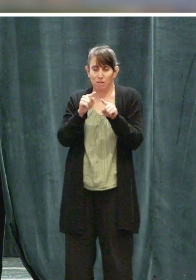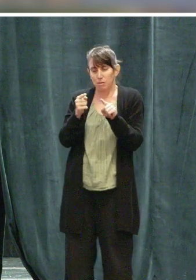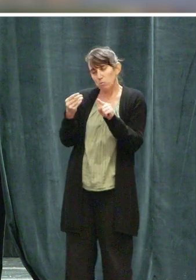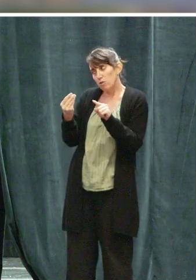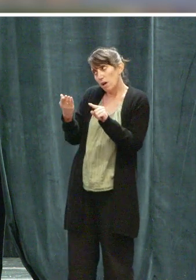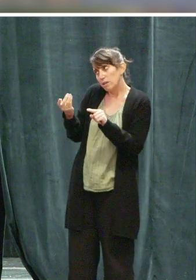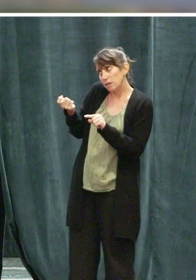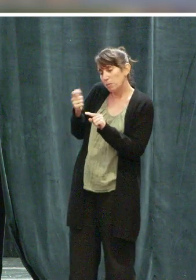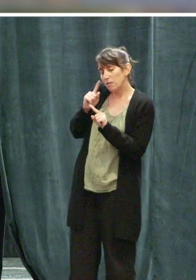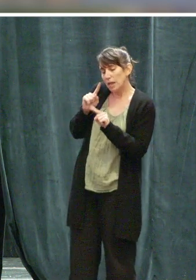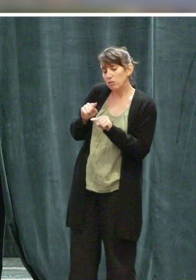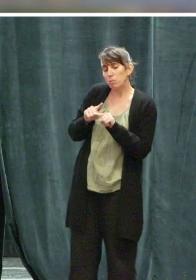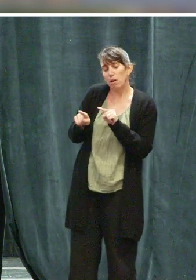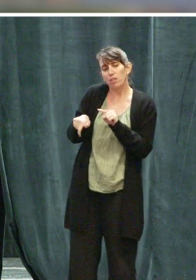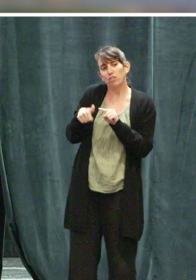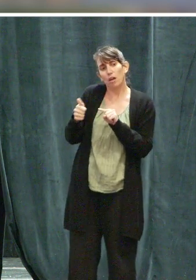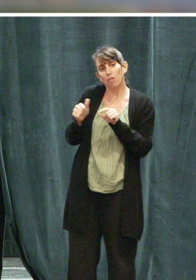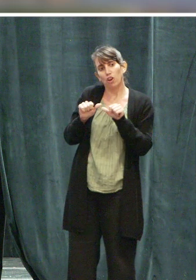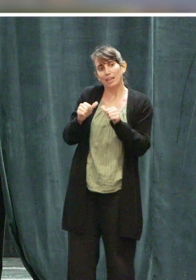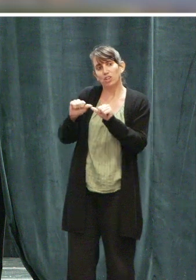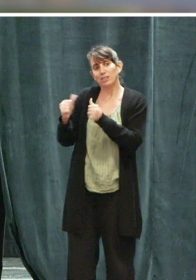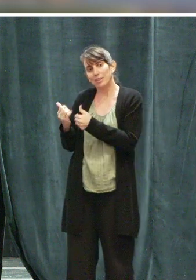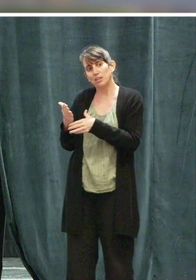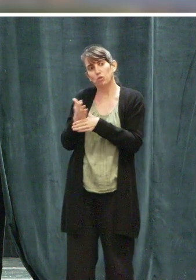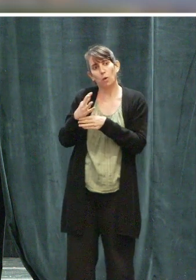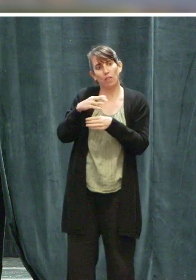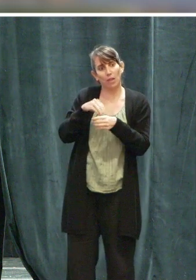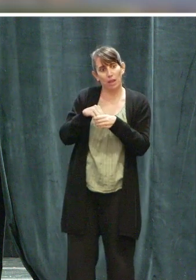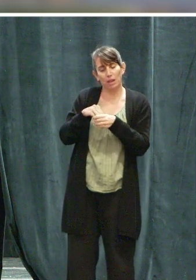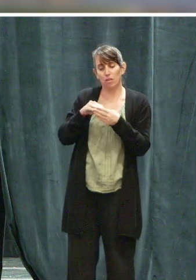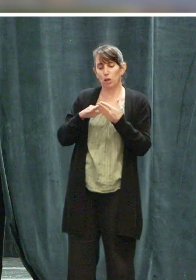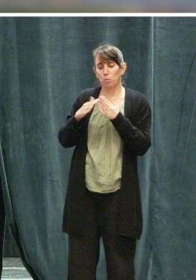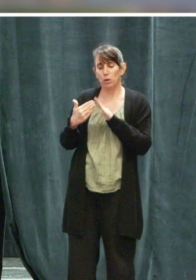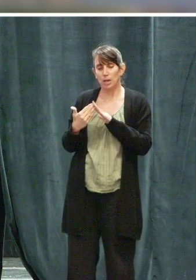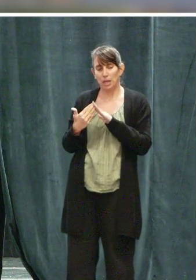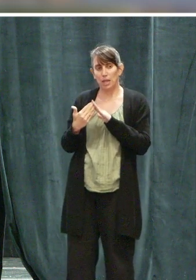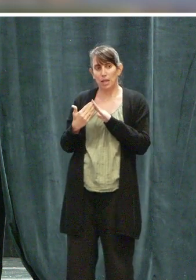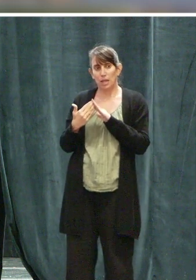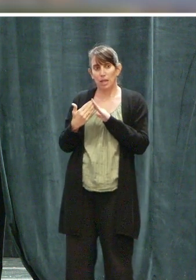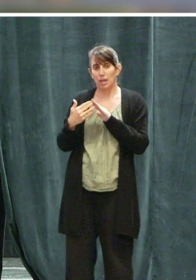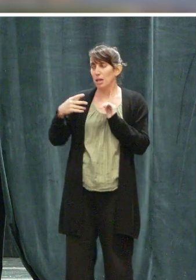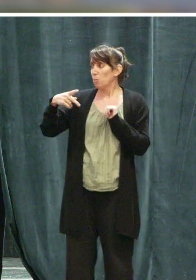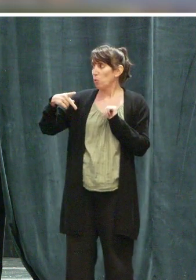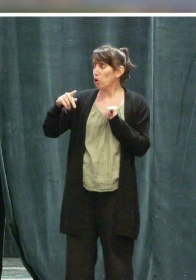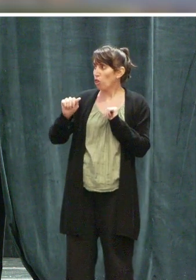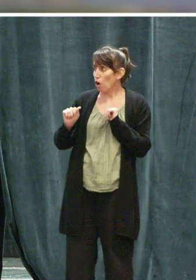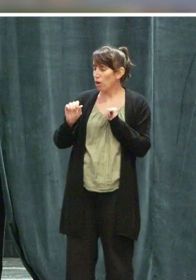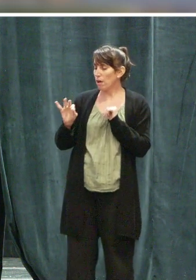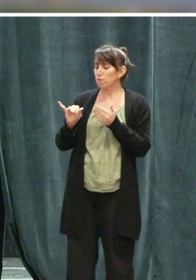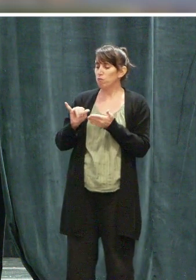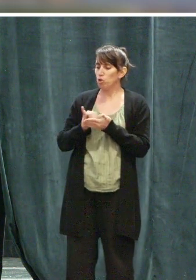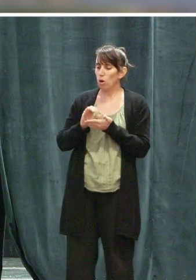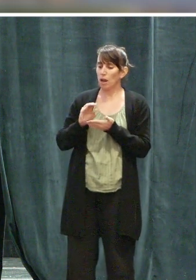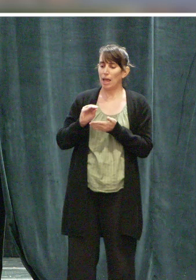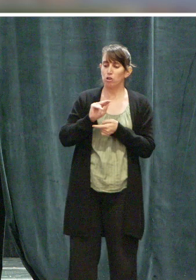little bit, but then there are other agencies within the community, Port Authority in New York, New Jersey,